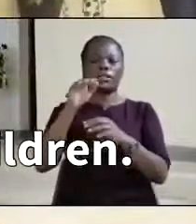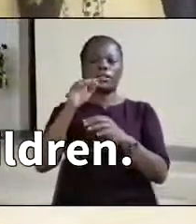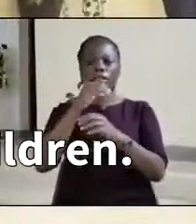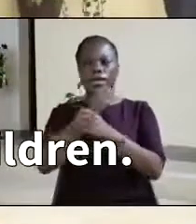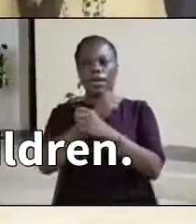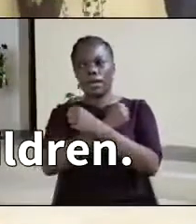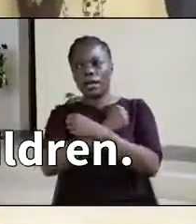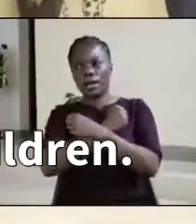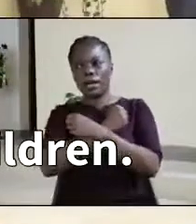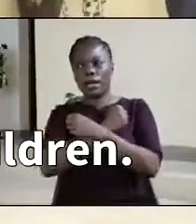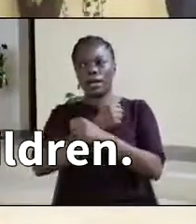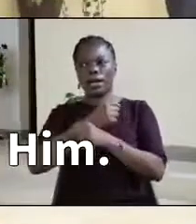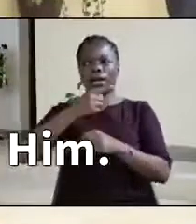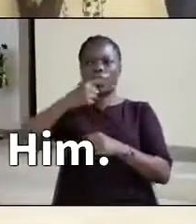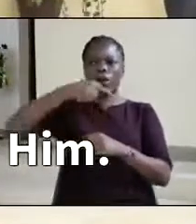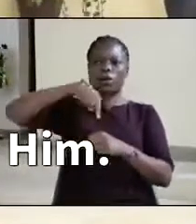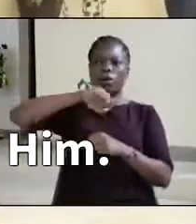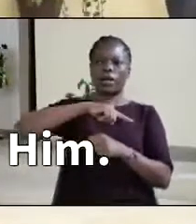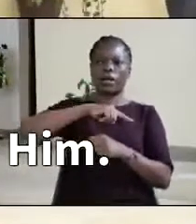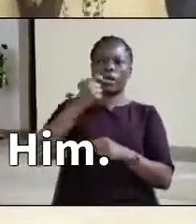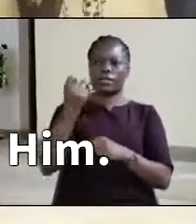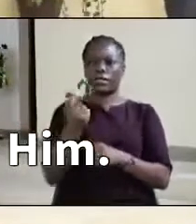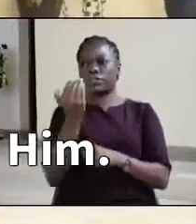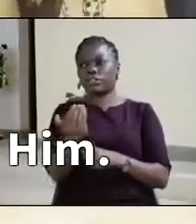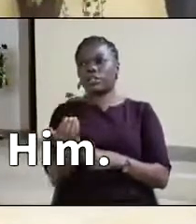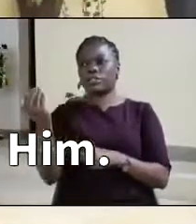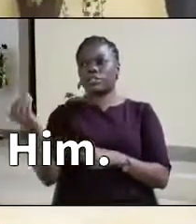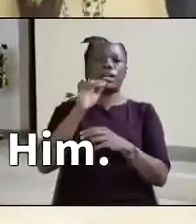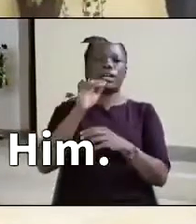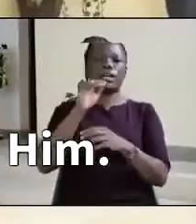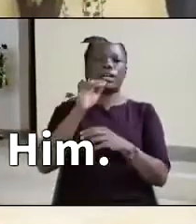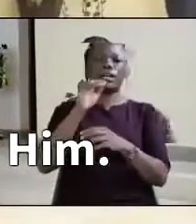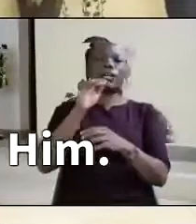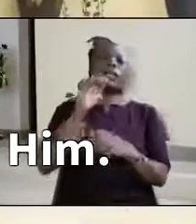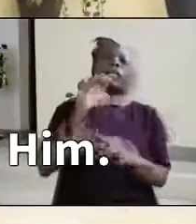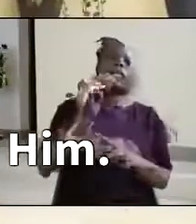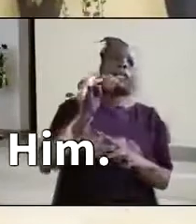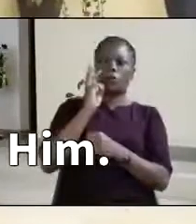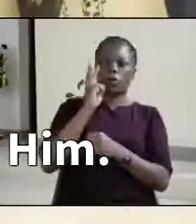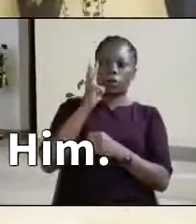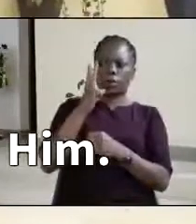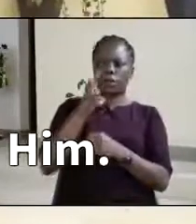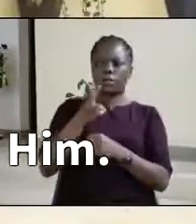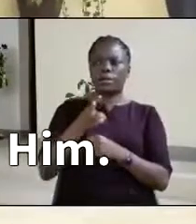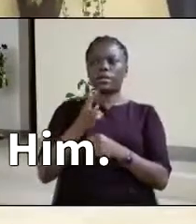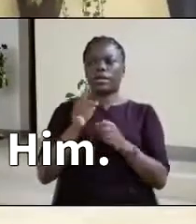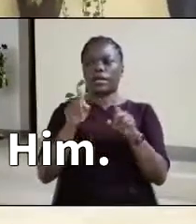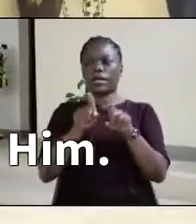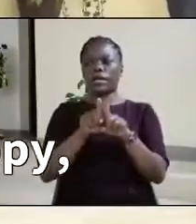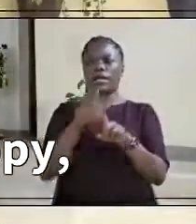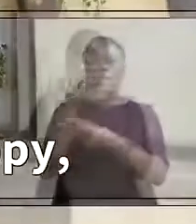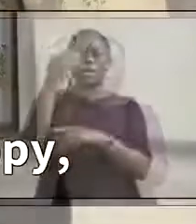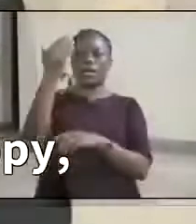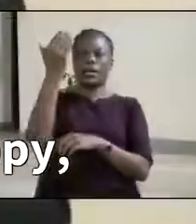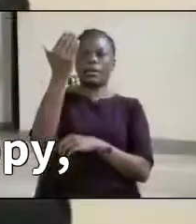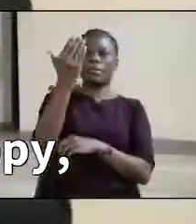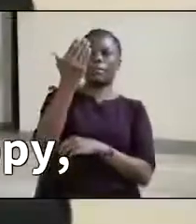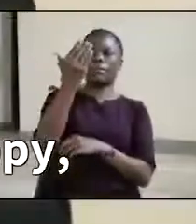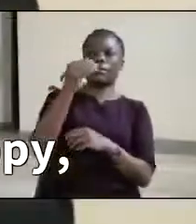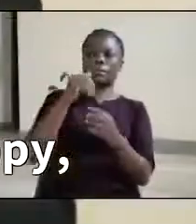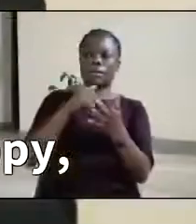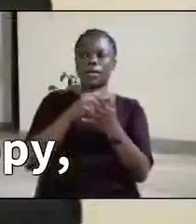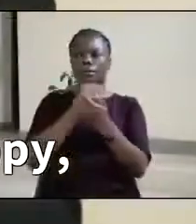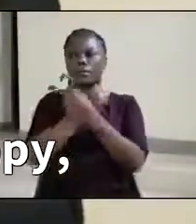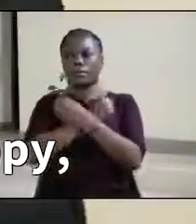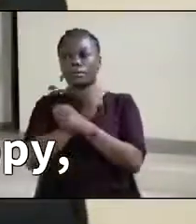we're His little children. God is love, we would be like Him.